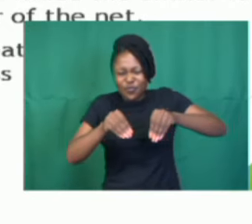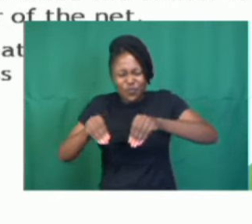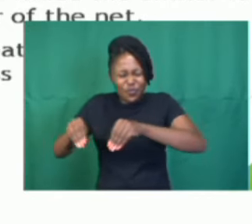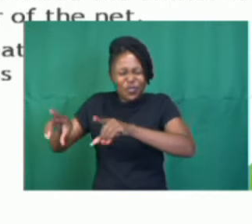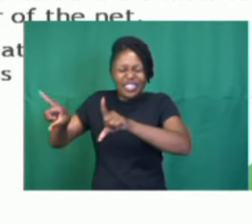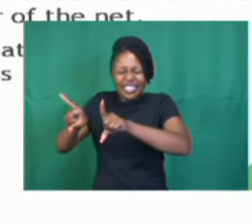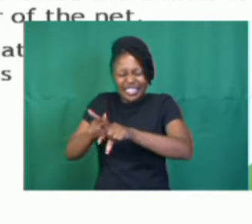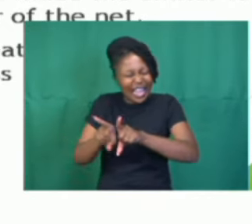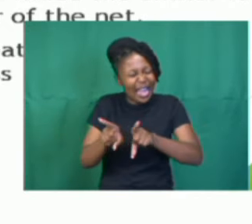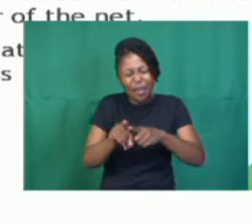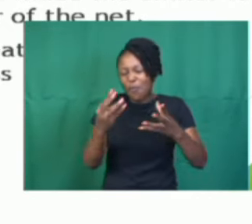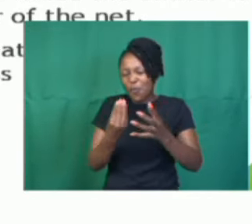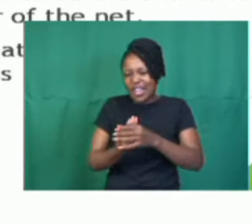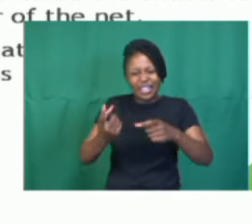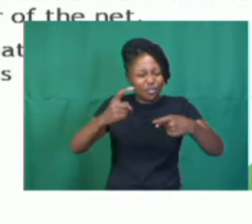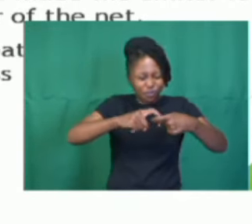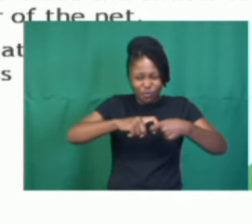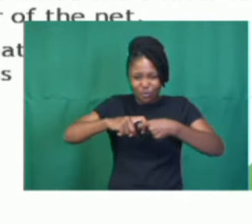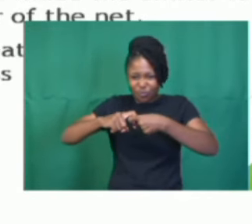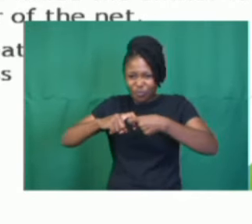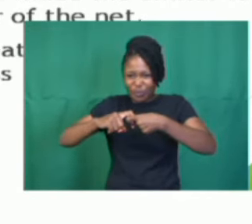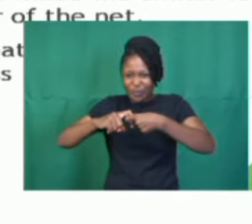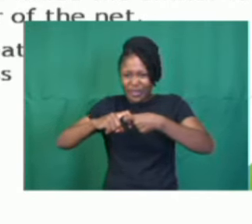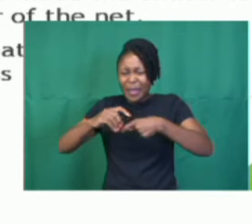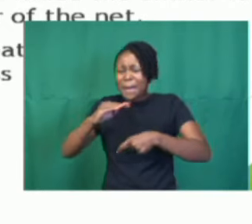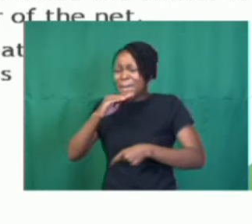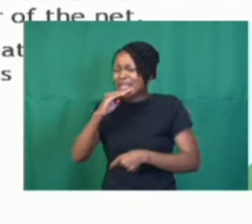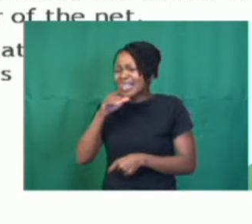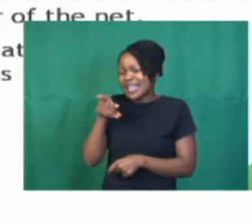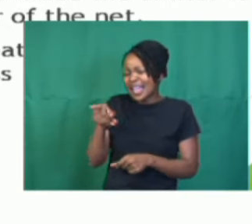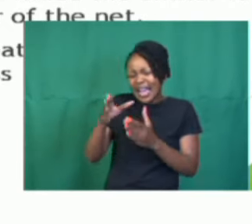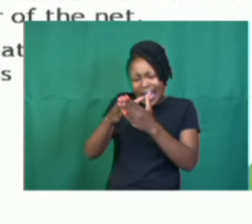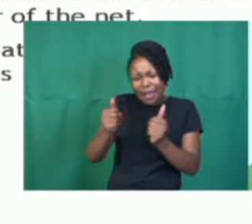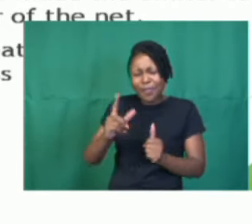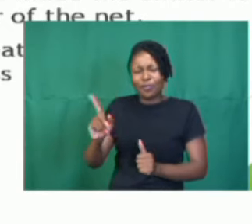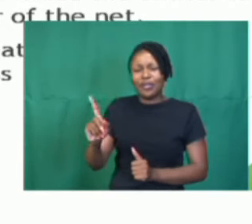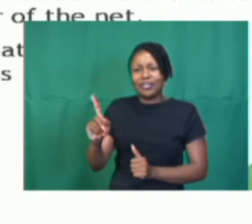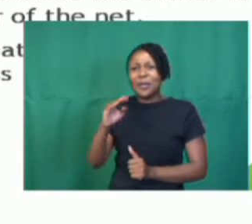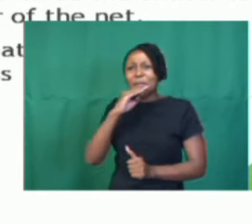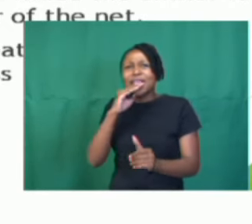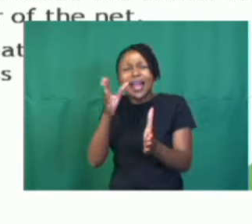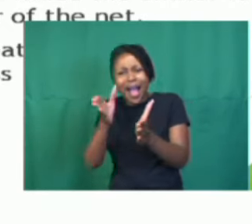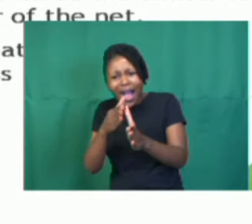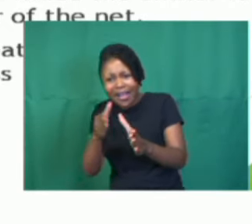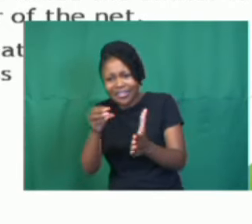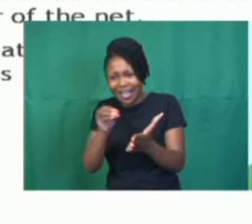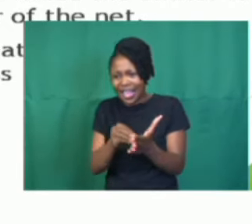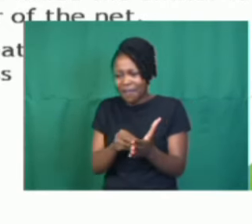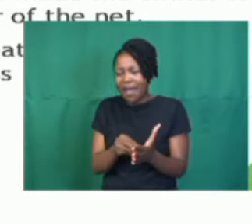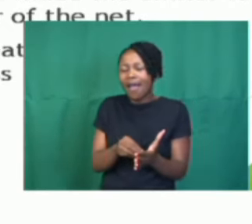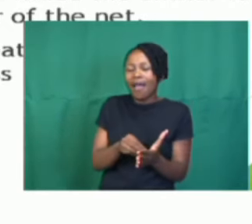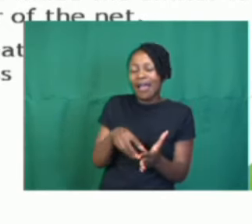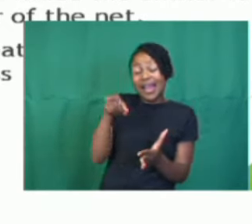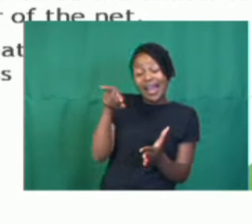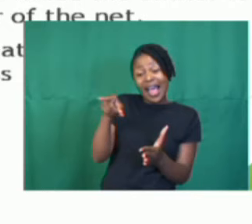So this answers our question. This is a sports field. There is a writer here, and if